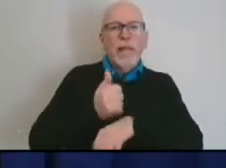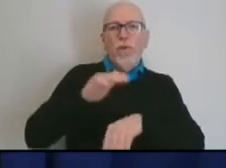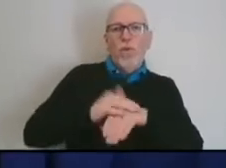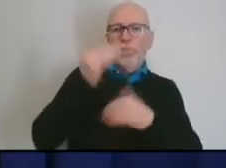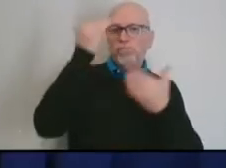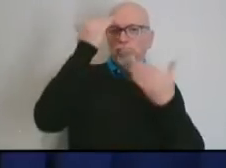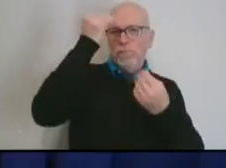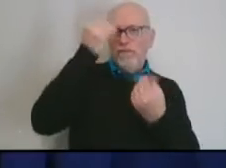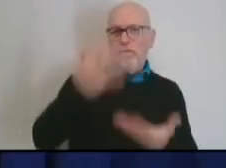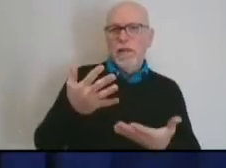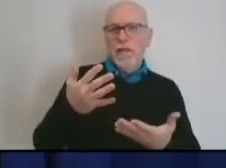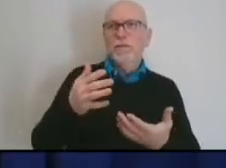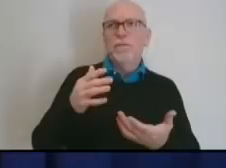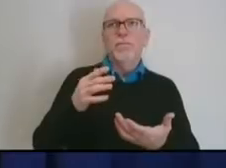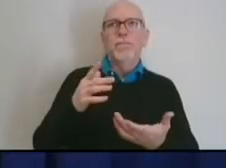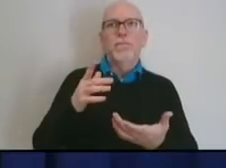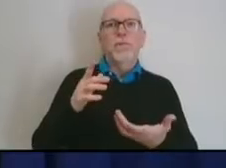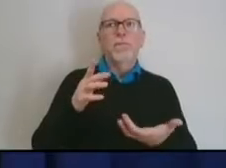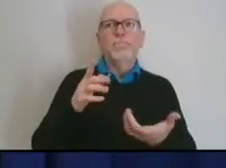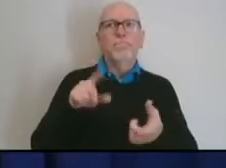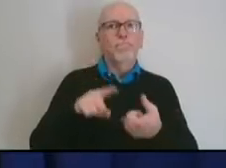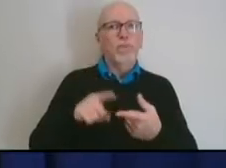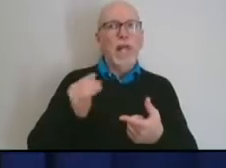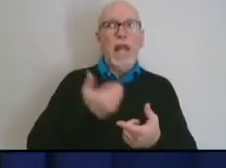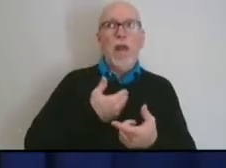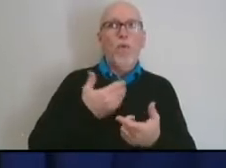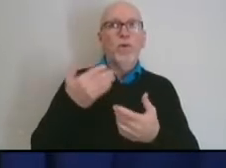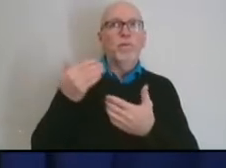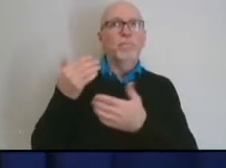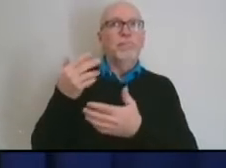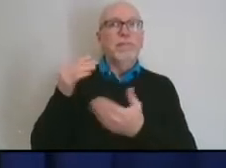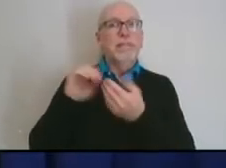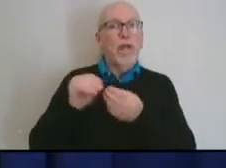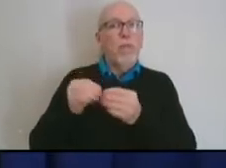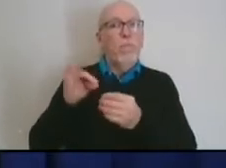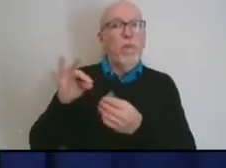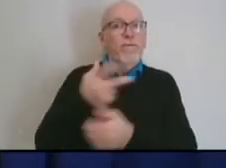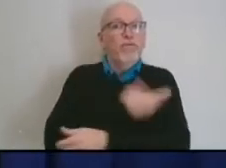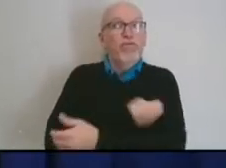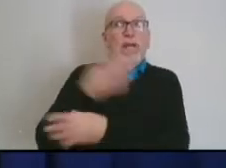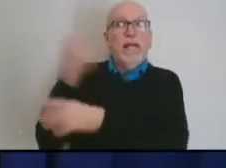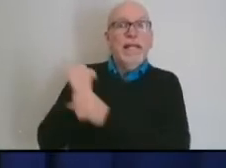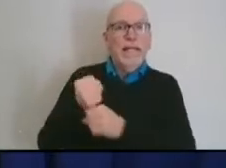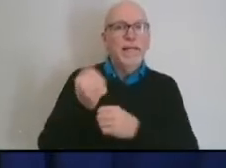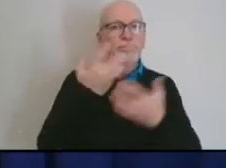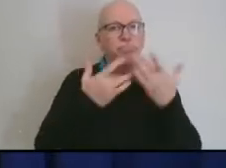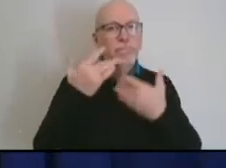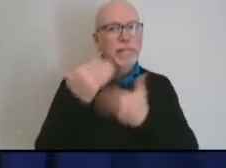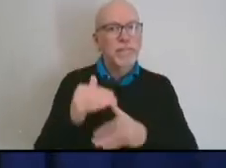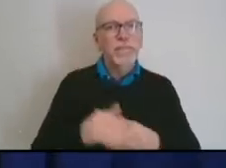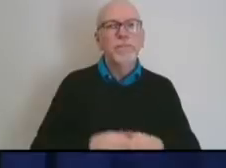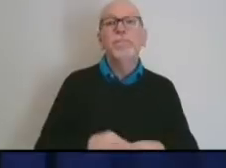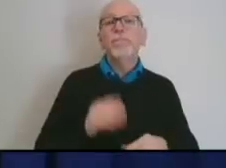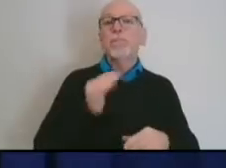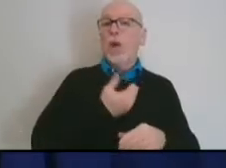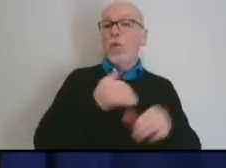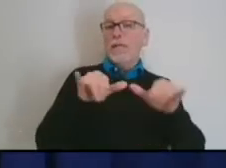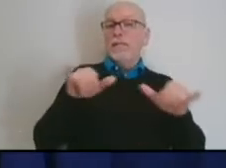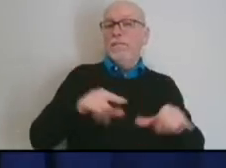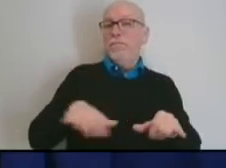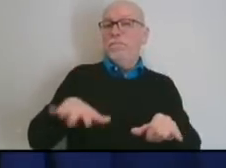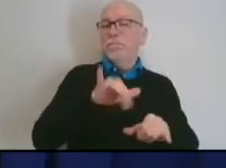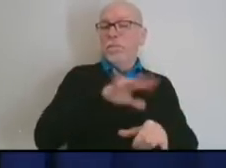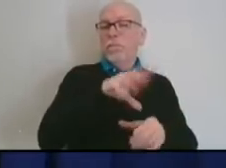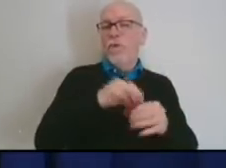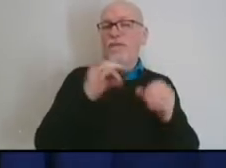time when the resource is scarce. I do also want to say that always our critical infrastructure, which our teachers would be included in